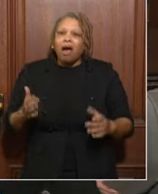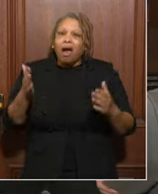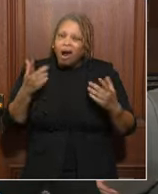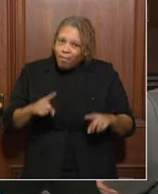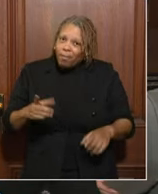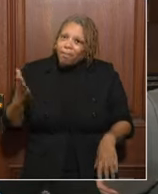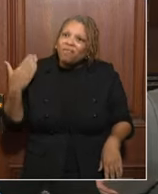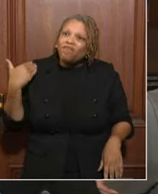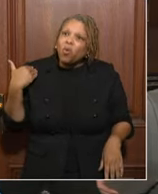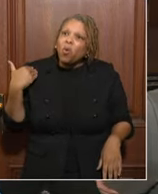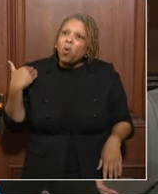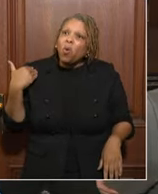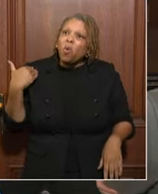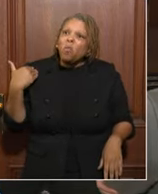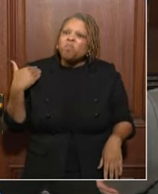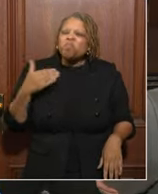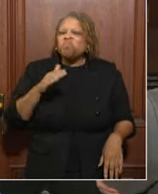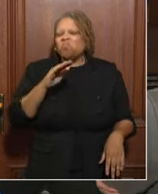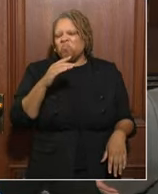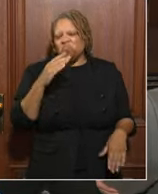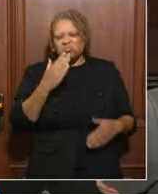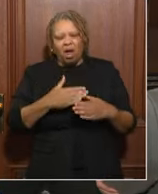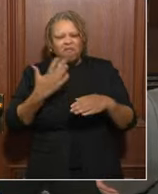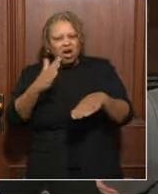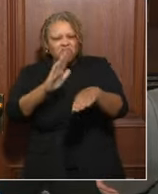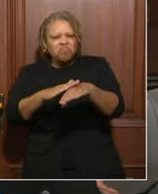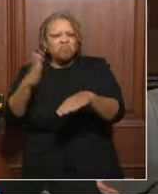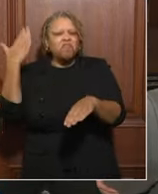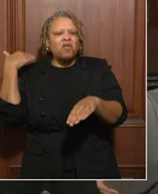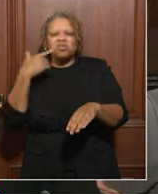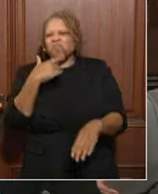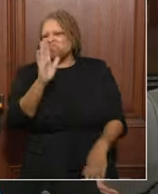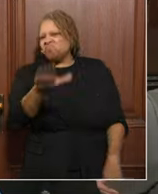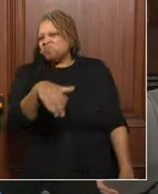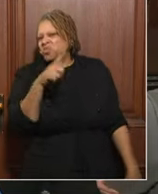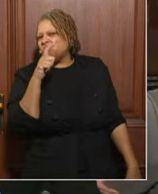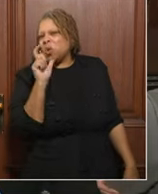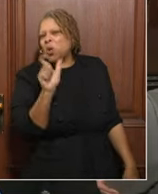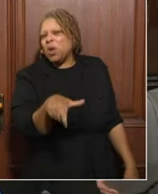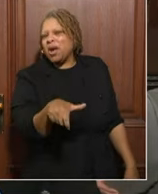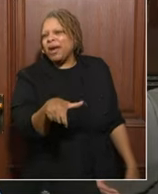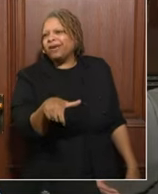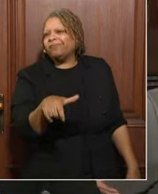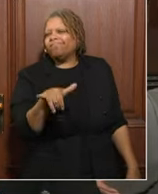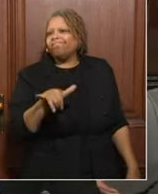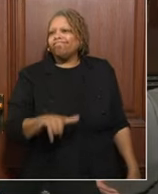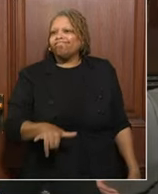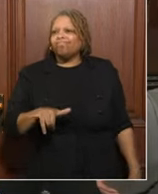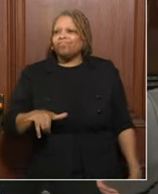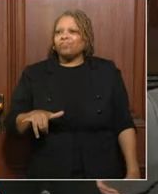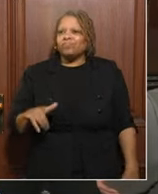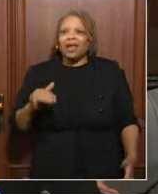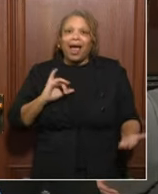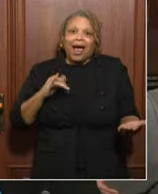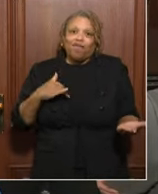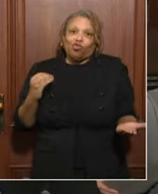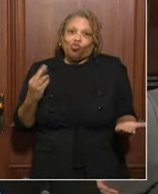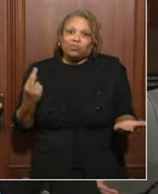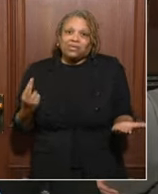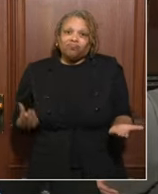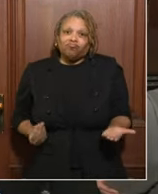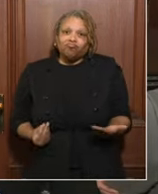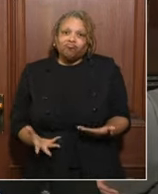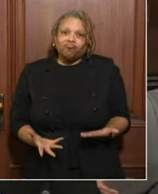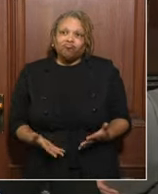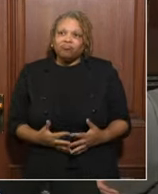in anticipation of these events? I don't have a reason to. If I